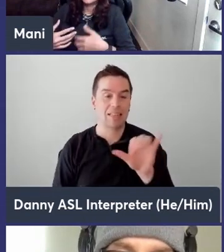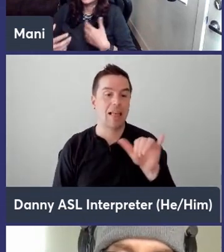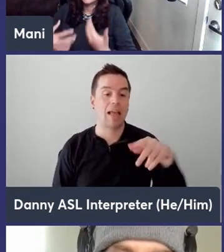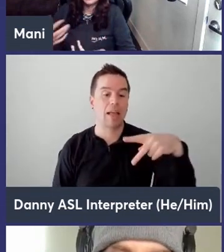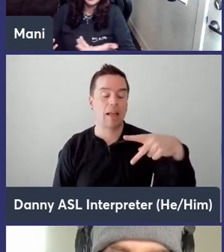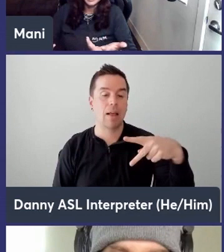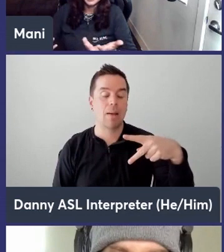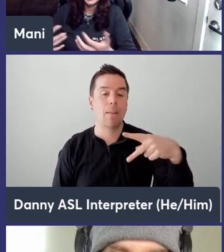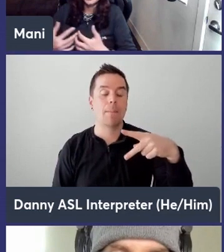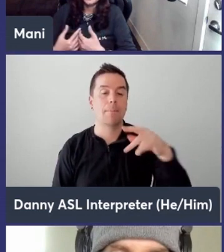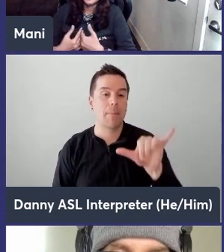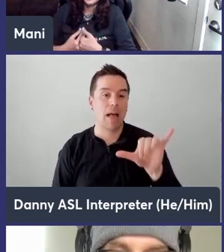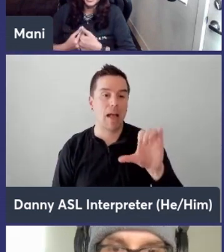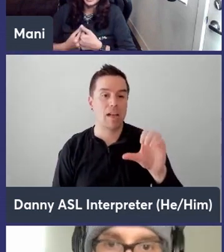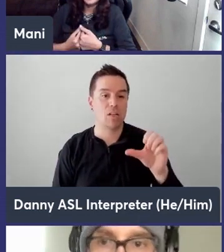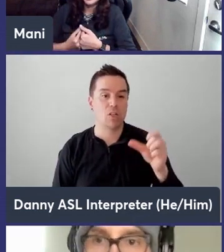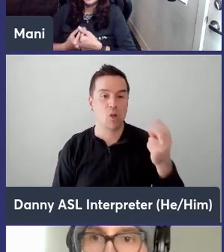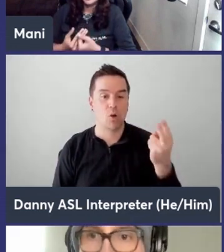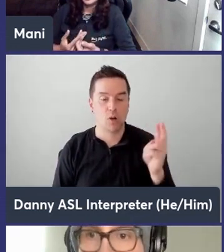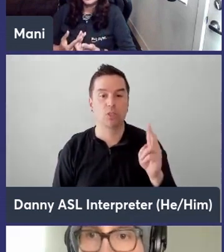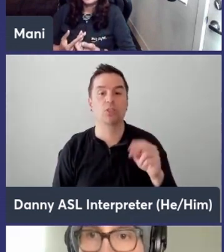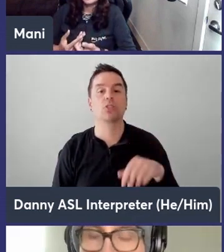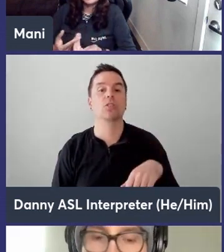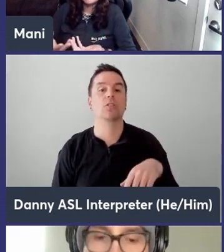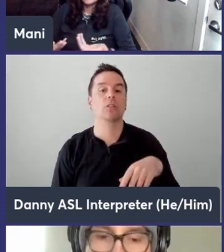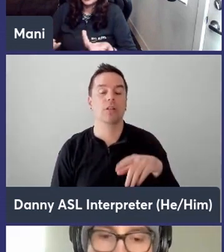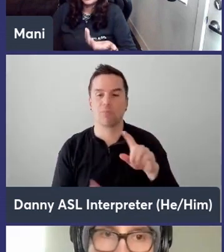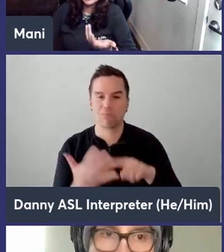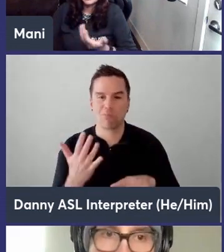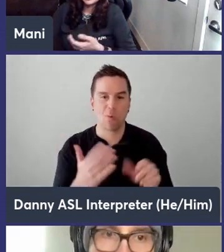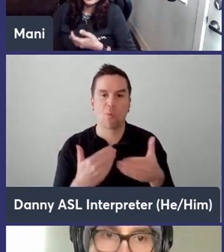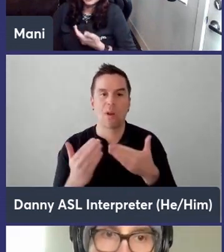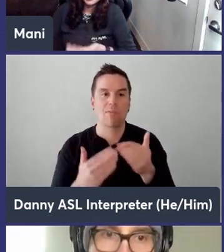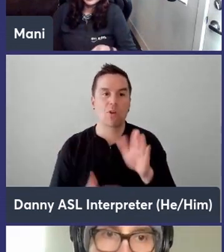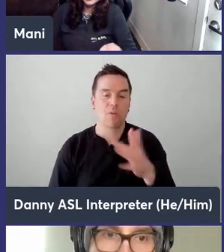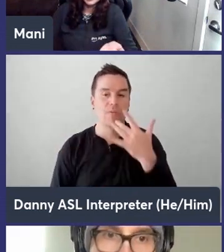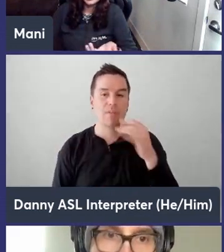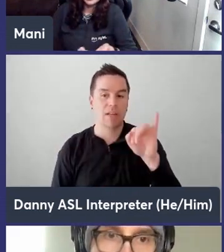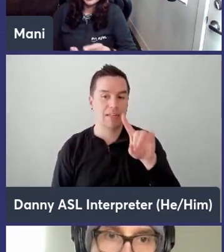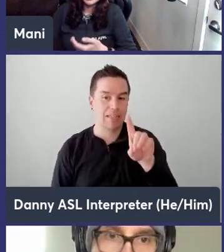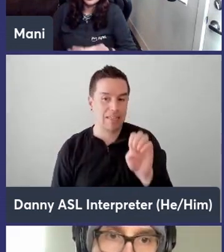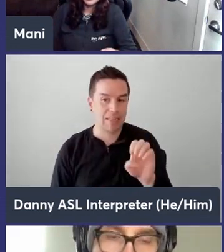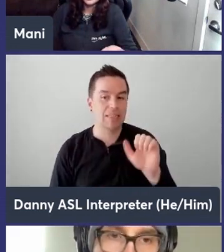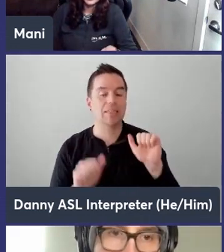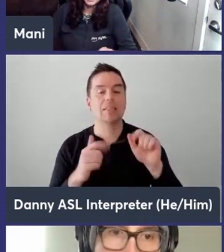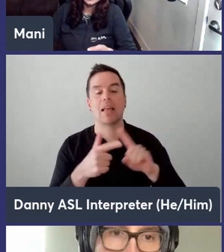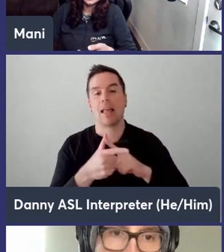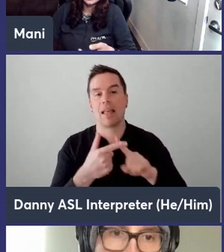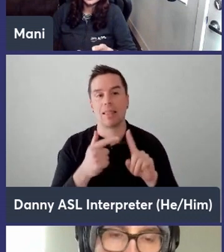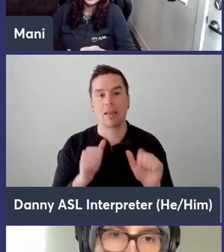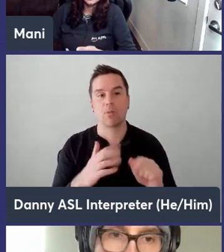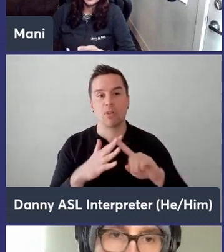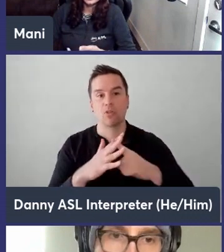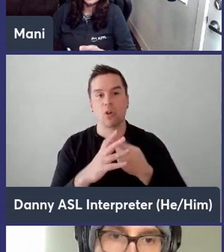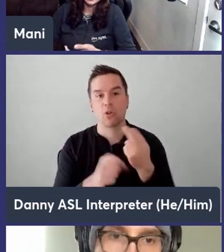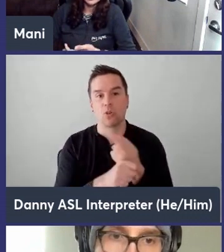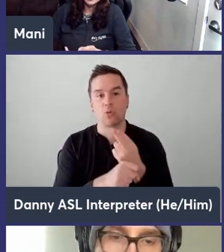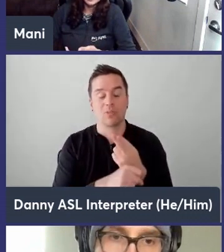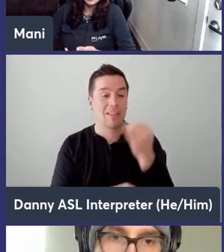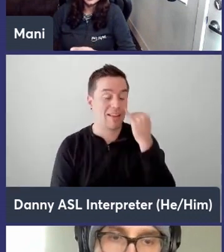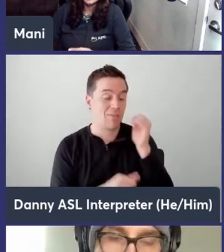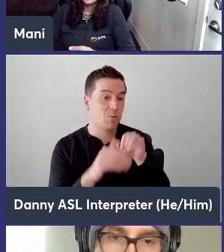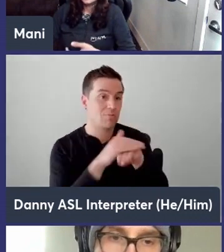IntelliJ, your favorite IDE, whatever you have, and then just start using as long as you can access the SageMaker